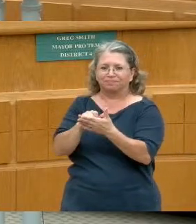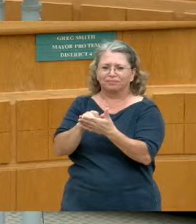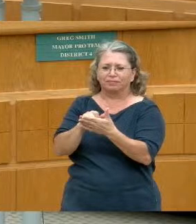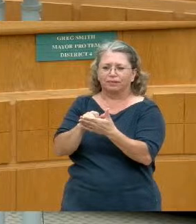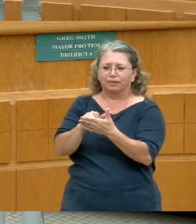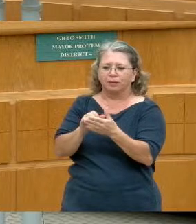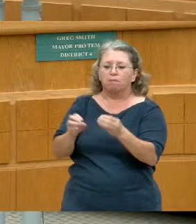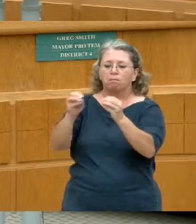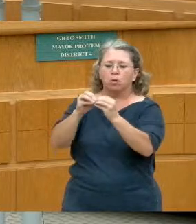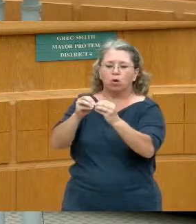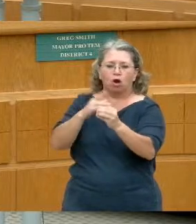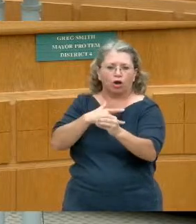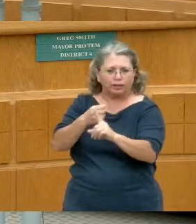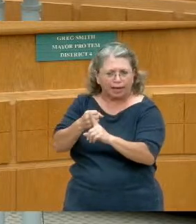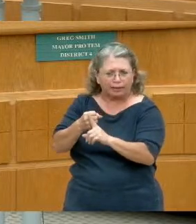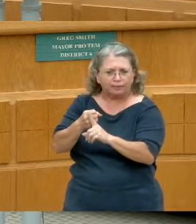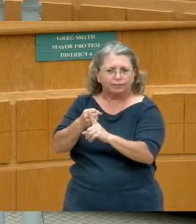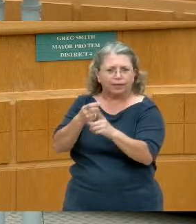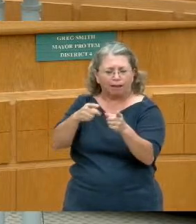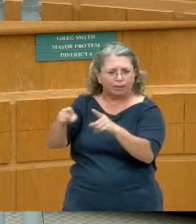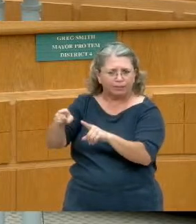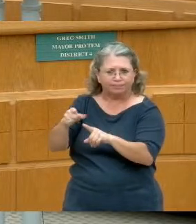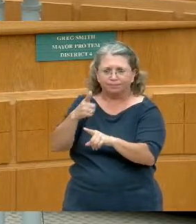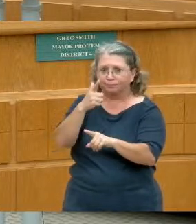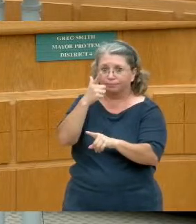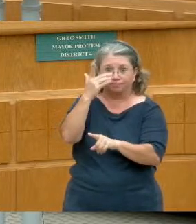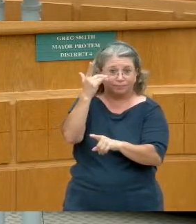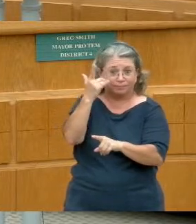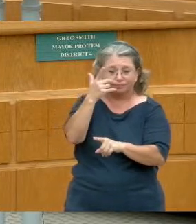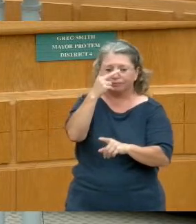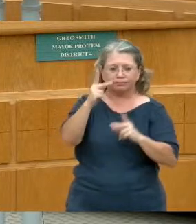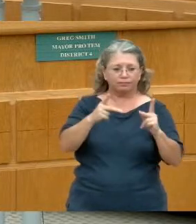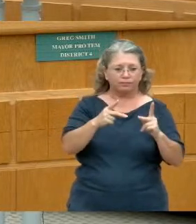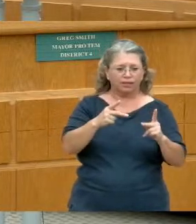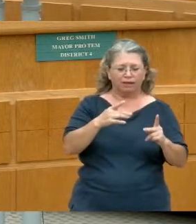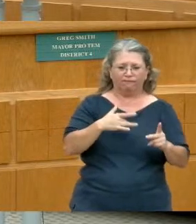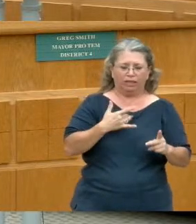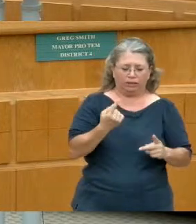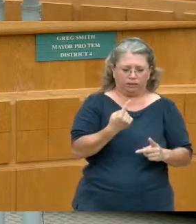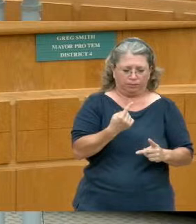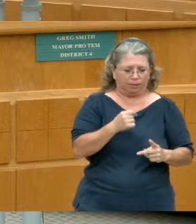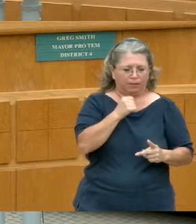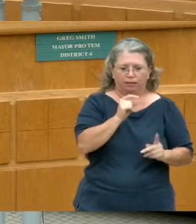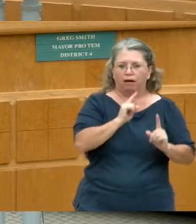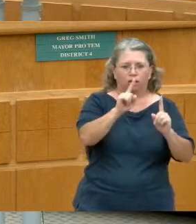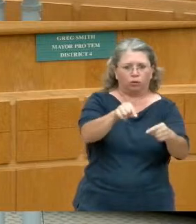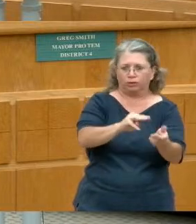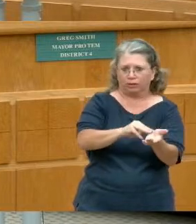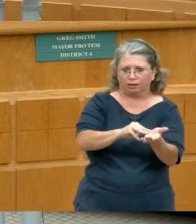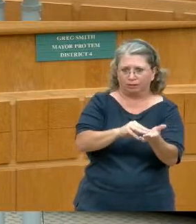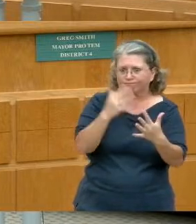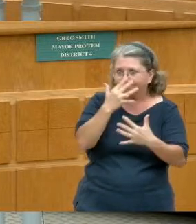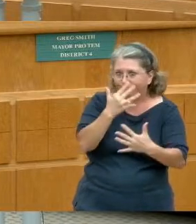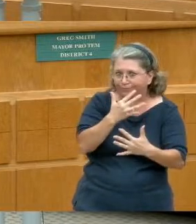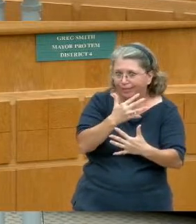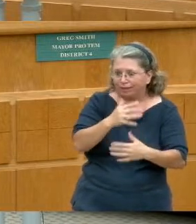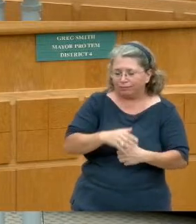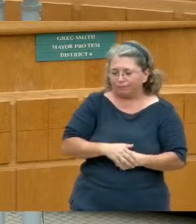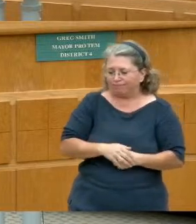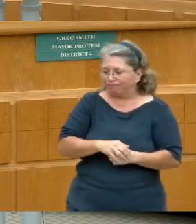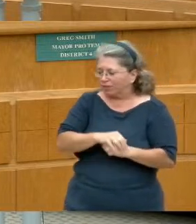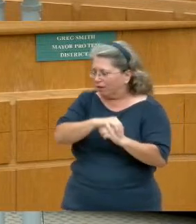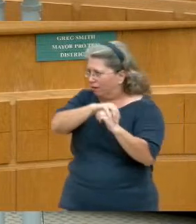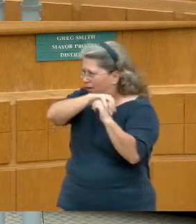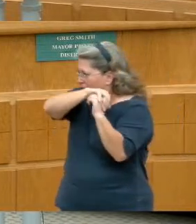done to try to get a window into this dynamic is we compared the amount of foot traffic at hospitals, doctors' offices, and the